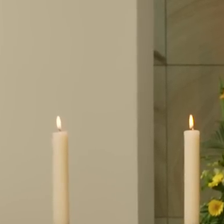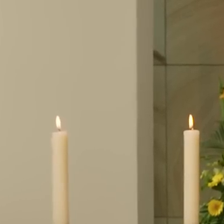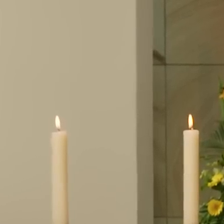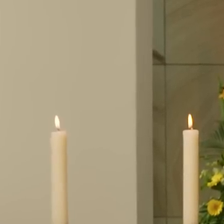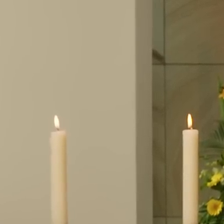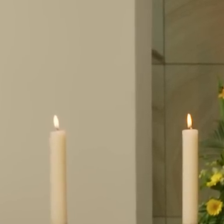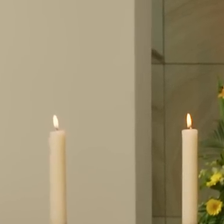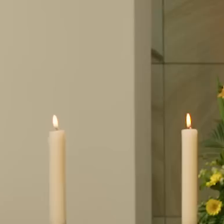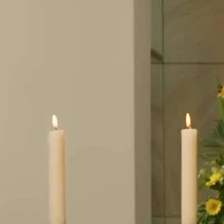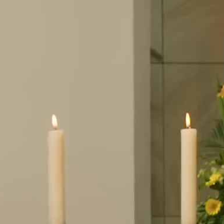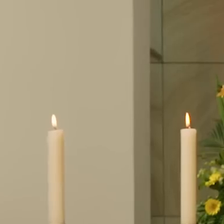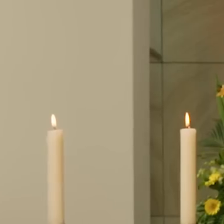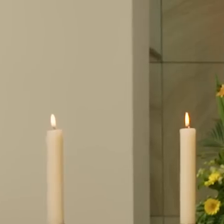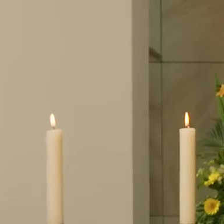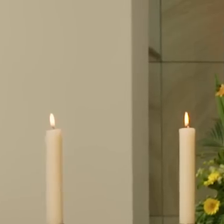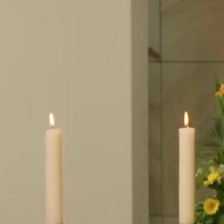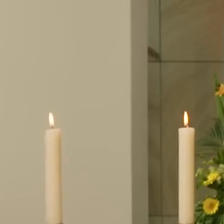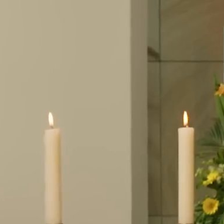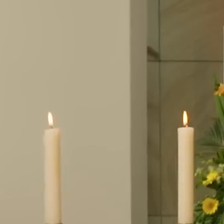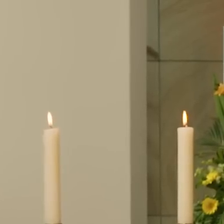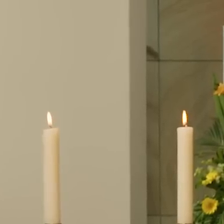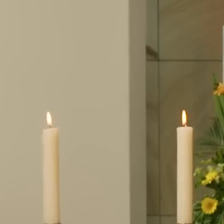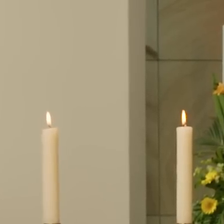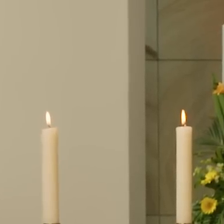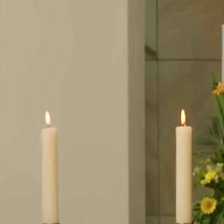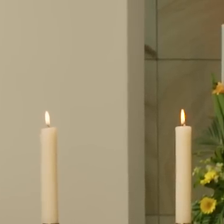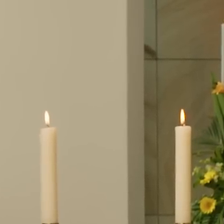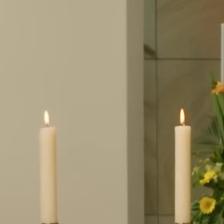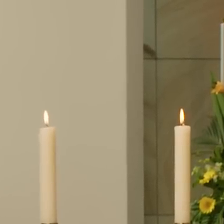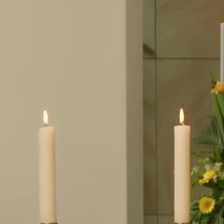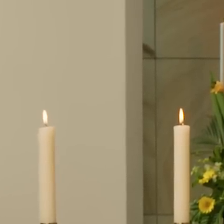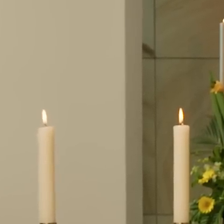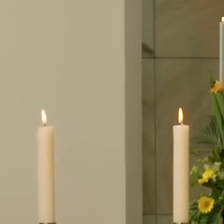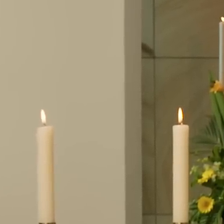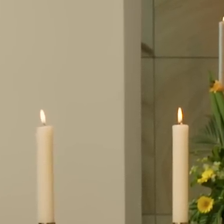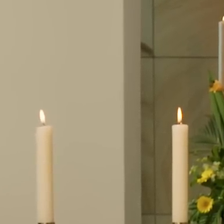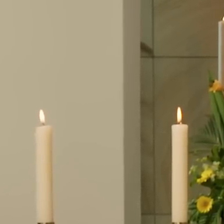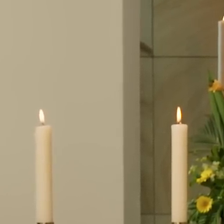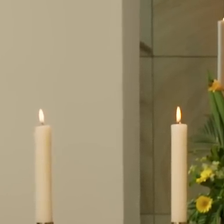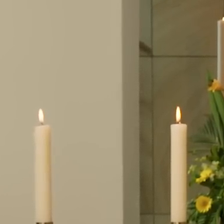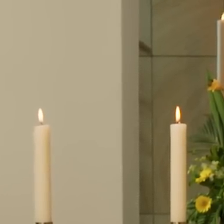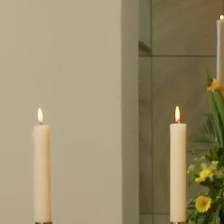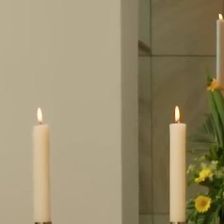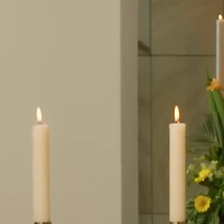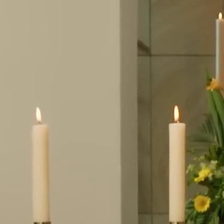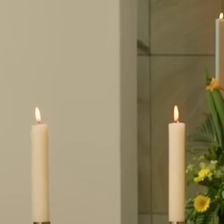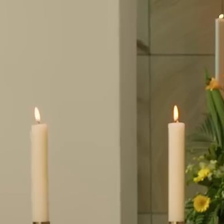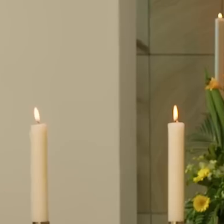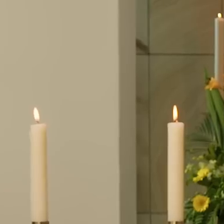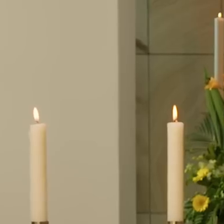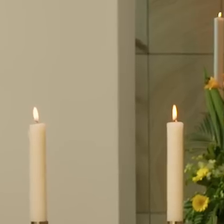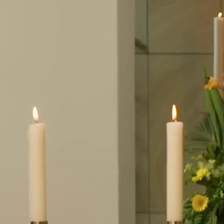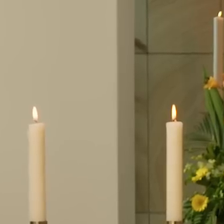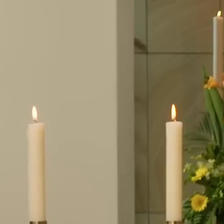be thy name. Thy kingdom come, thy will be done on earth as it is in heaven. Give us this day